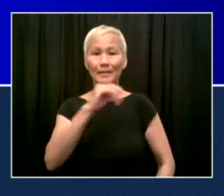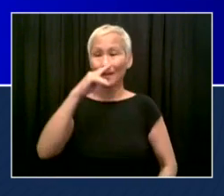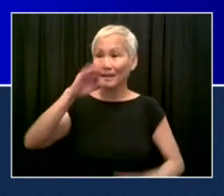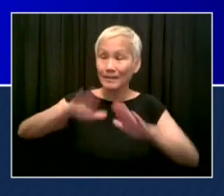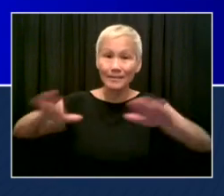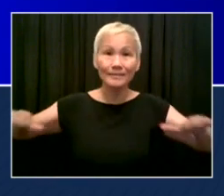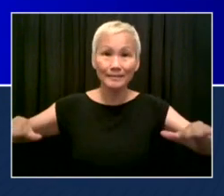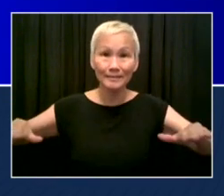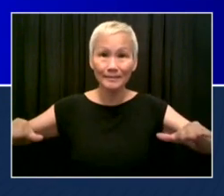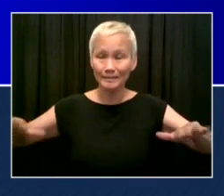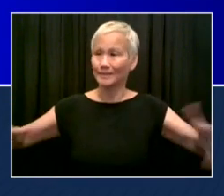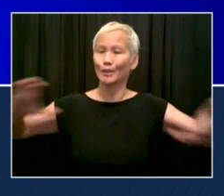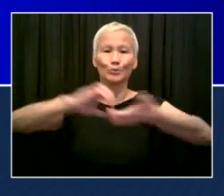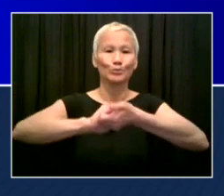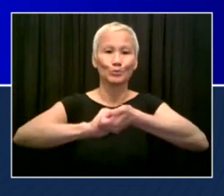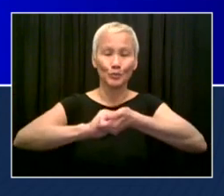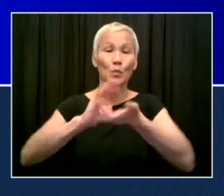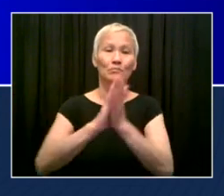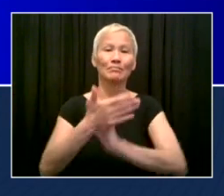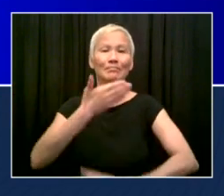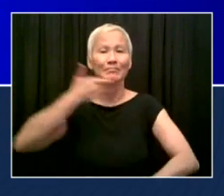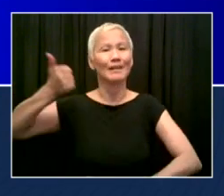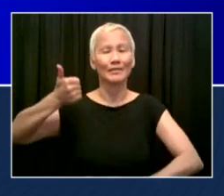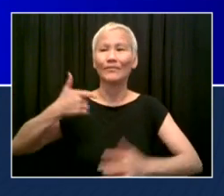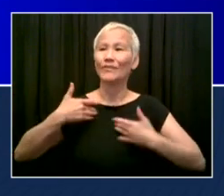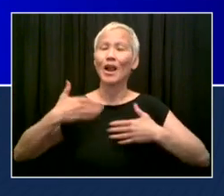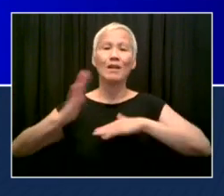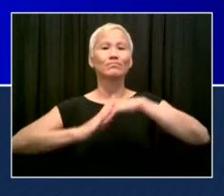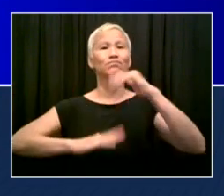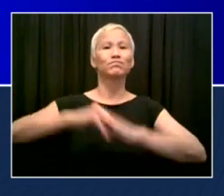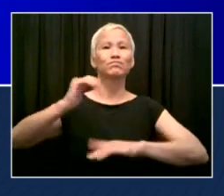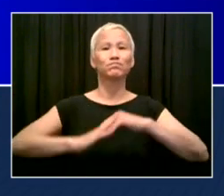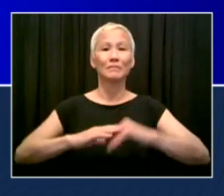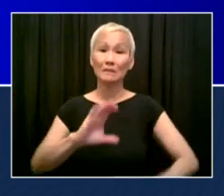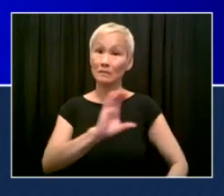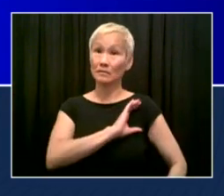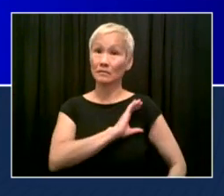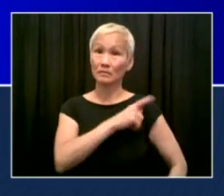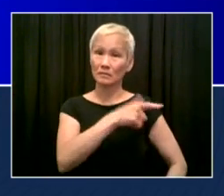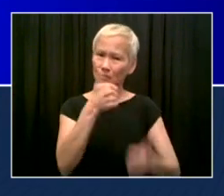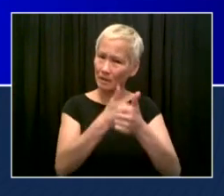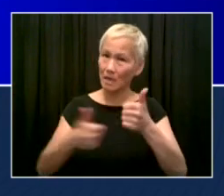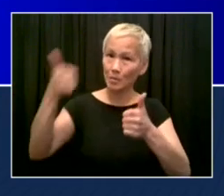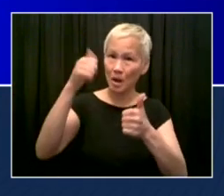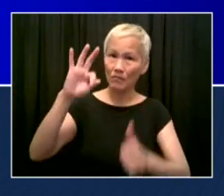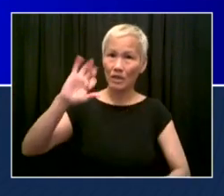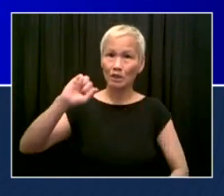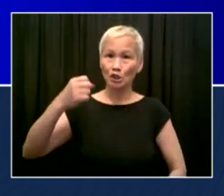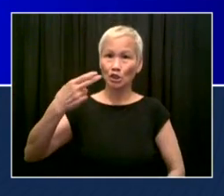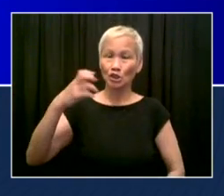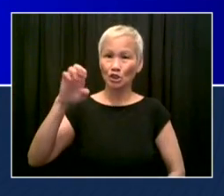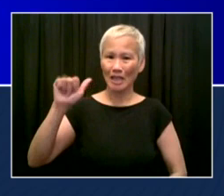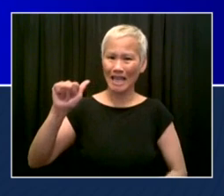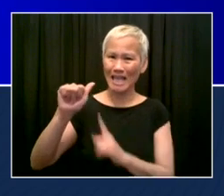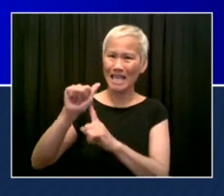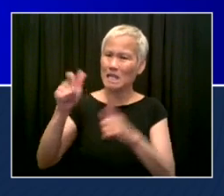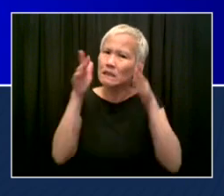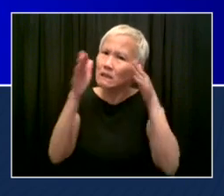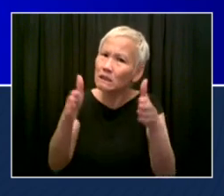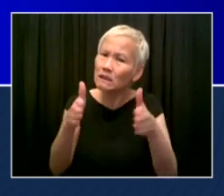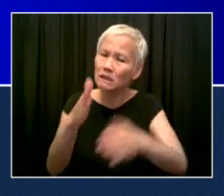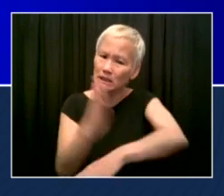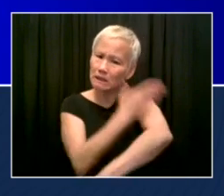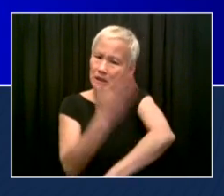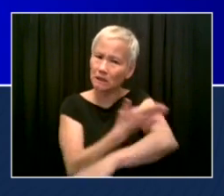helping youth that Commissioner Shea's been talking so much about. It's a way to proactively keep people safe. Saturday Night Lights, a